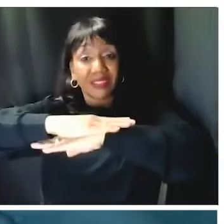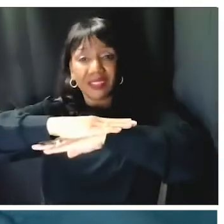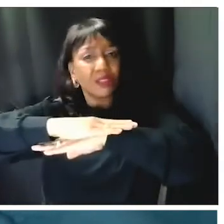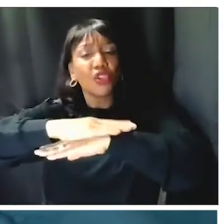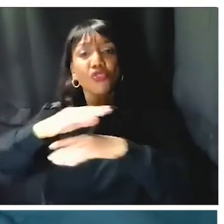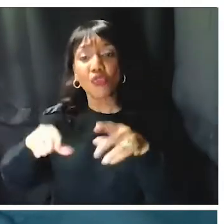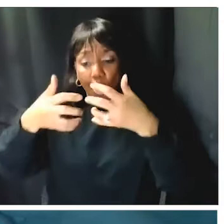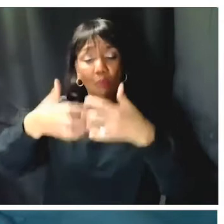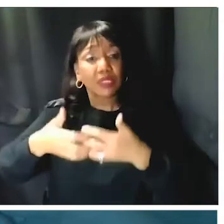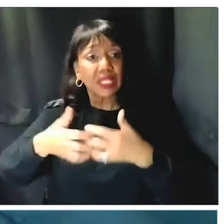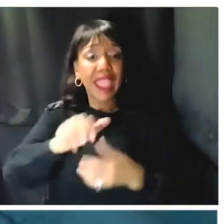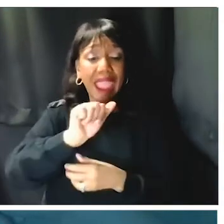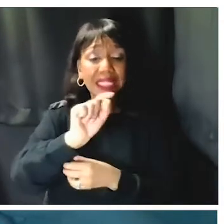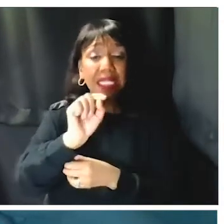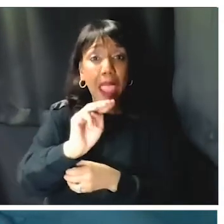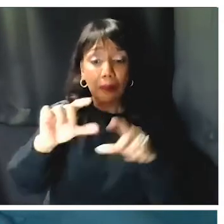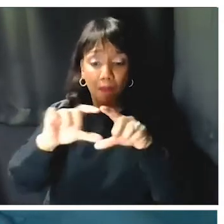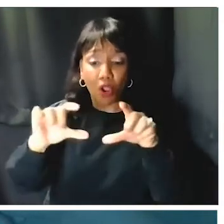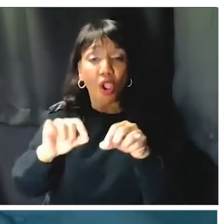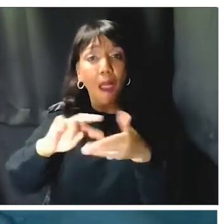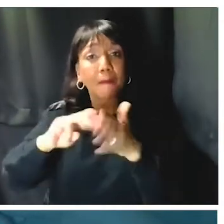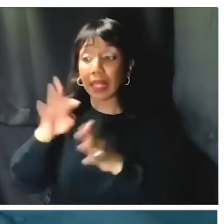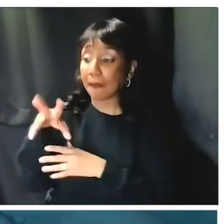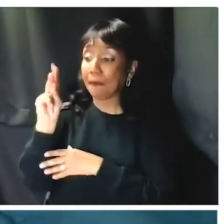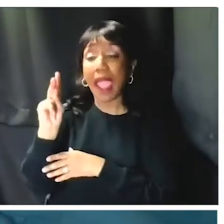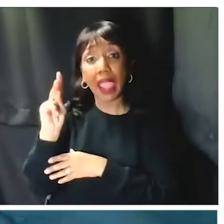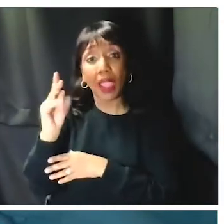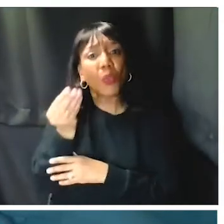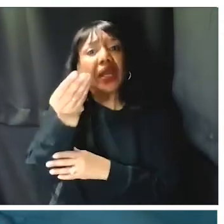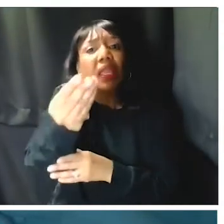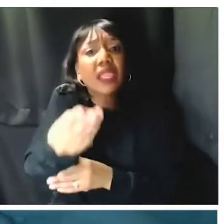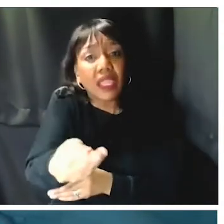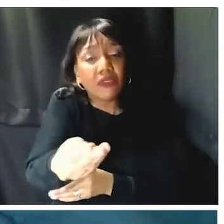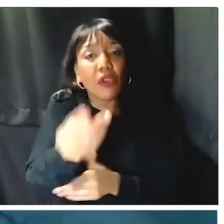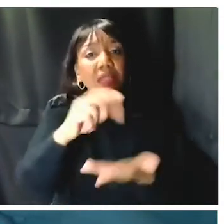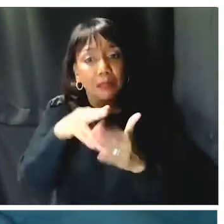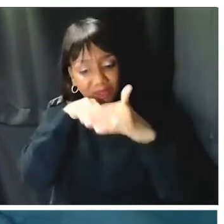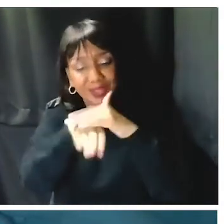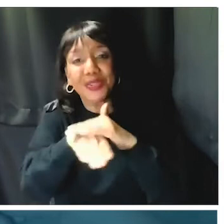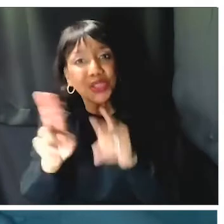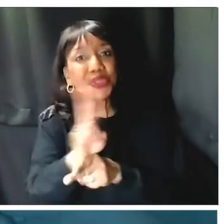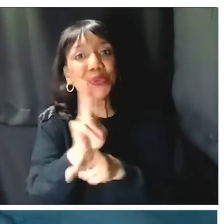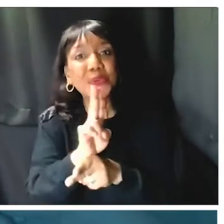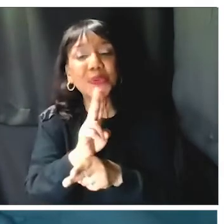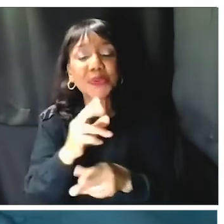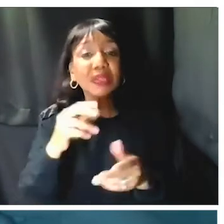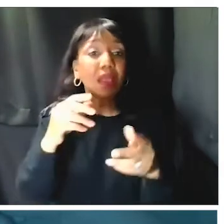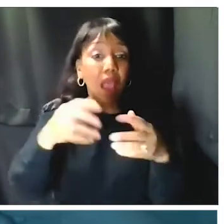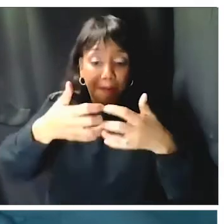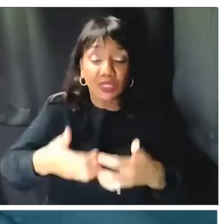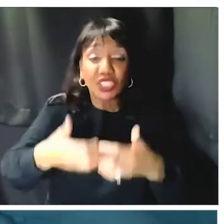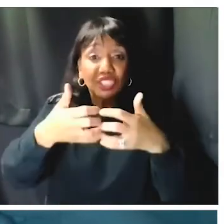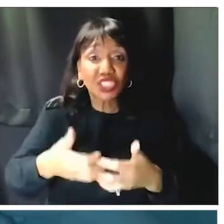An ATM card is a card that is issued by your bank, which allows you to access your money using an automated